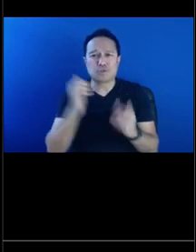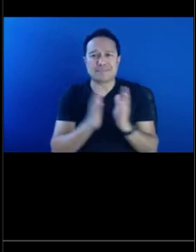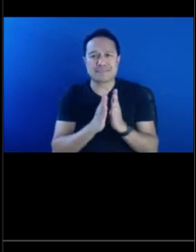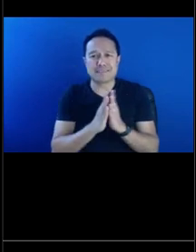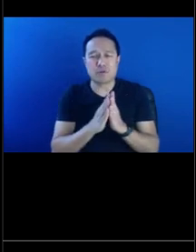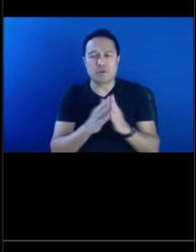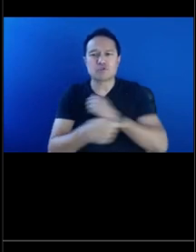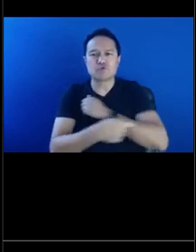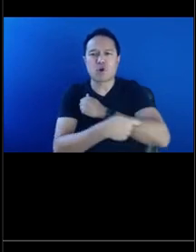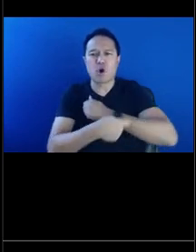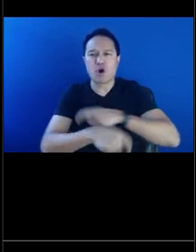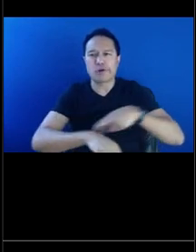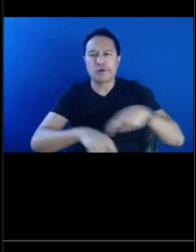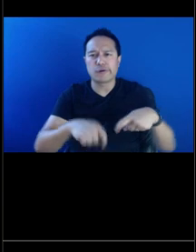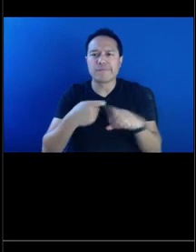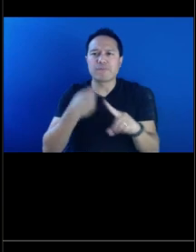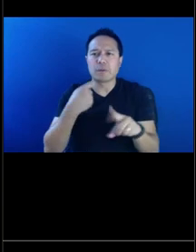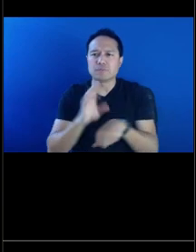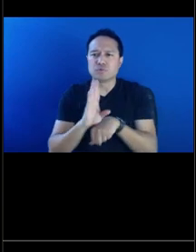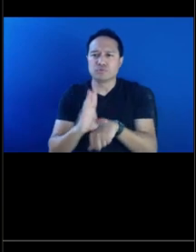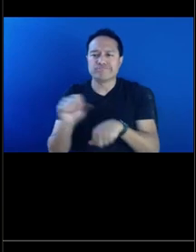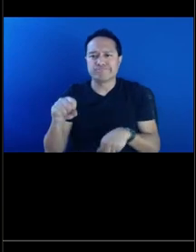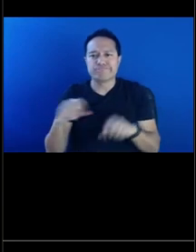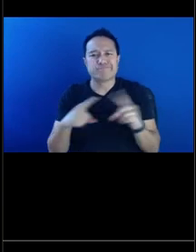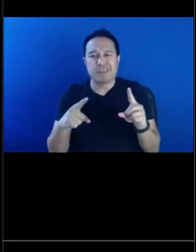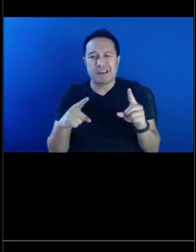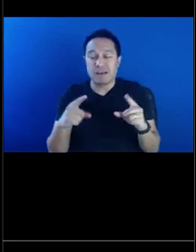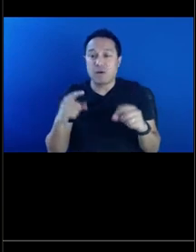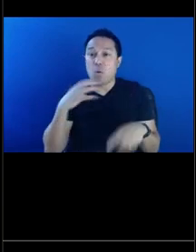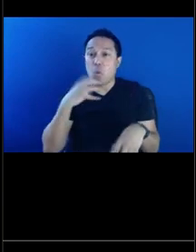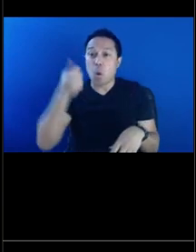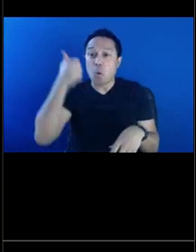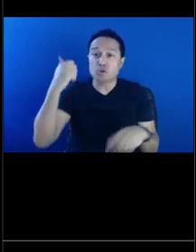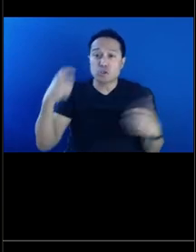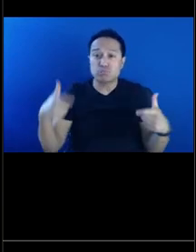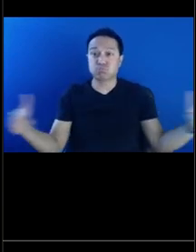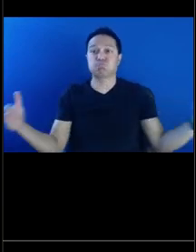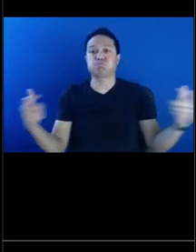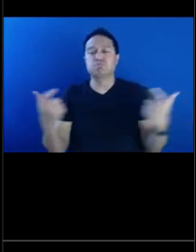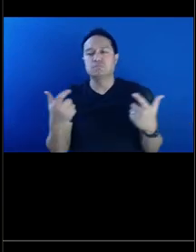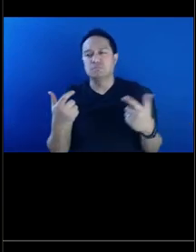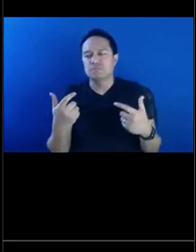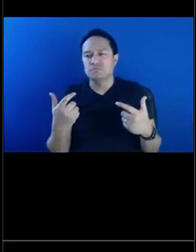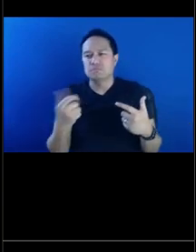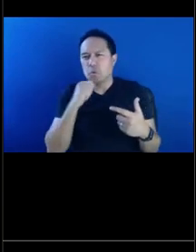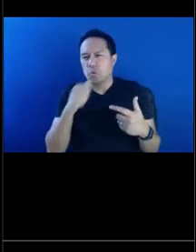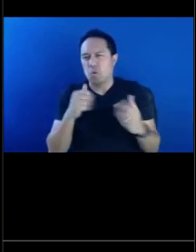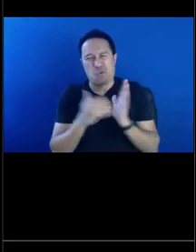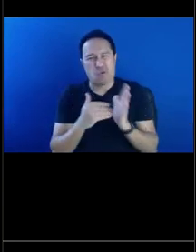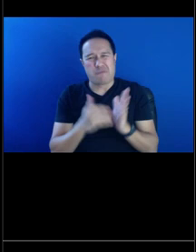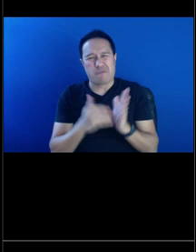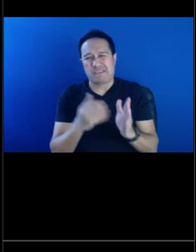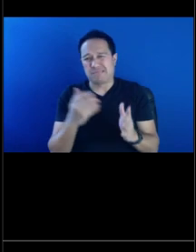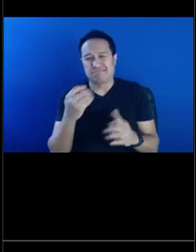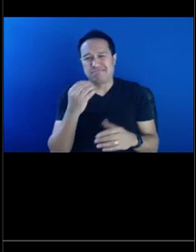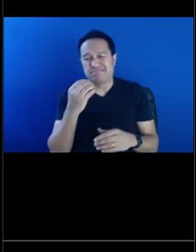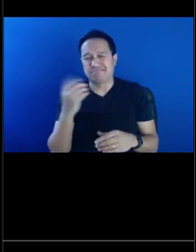it's very uncommon for them to get eaten by a shark just because, you know, they're such a large animal at that